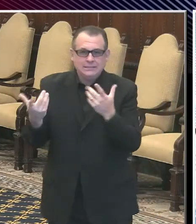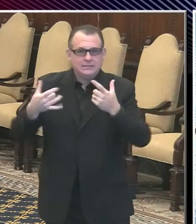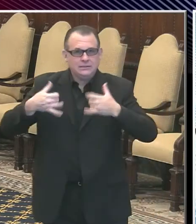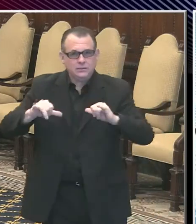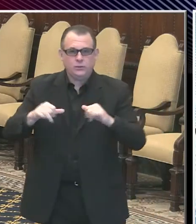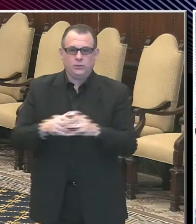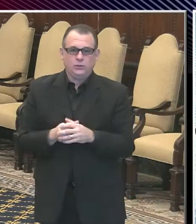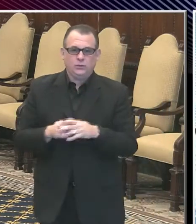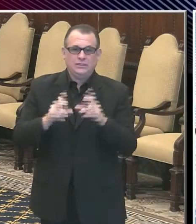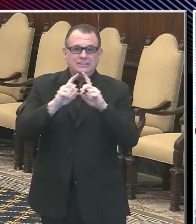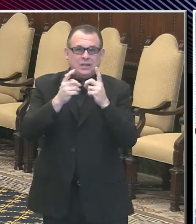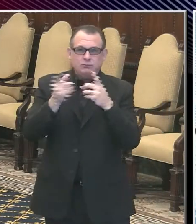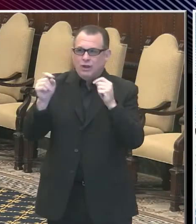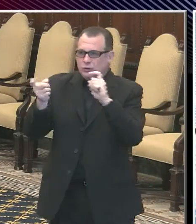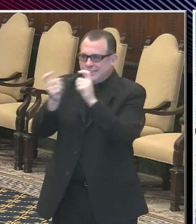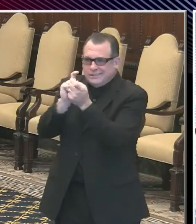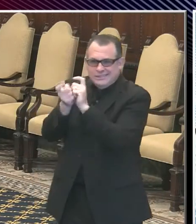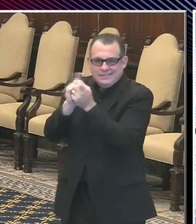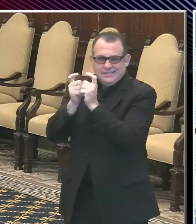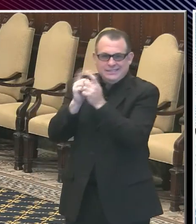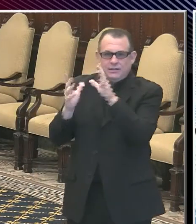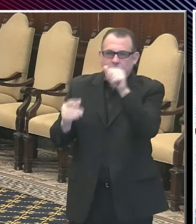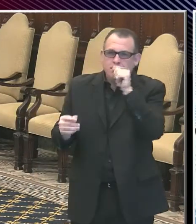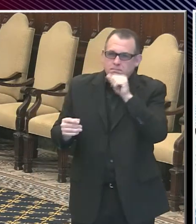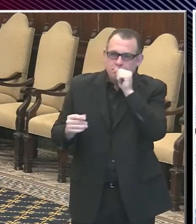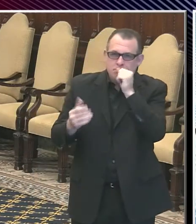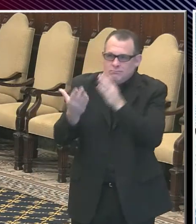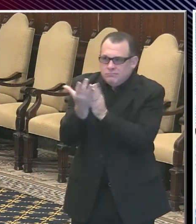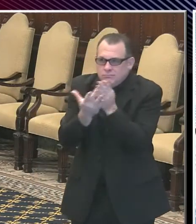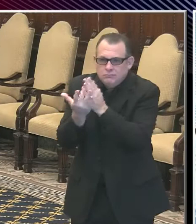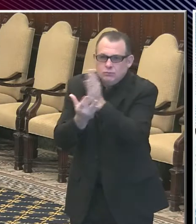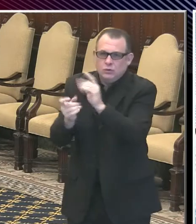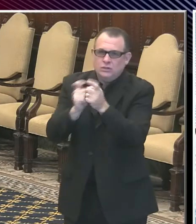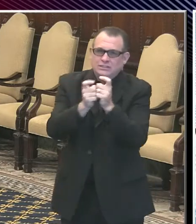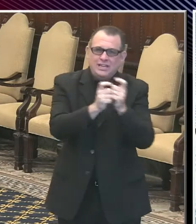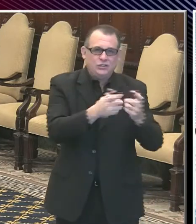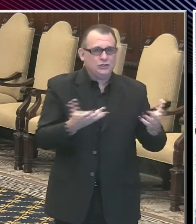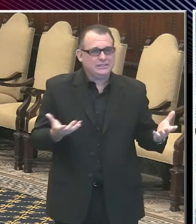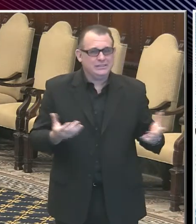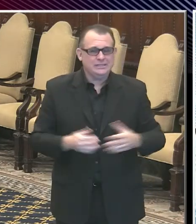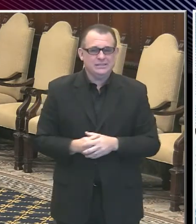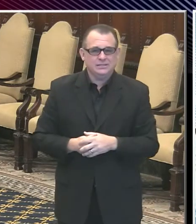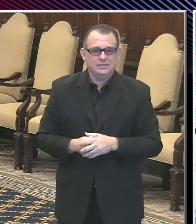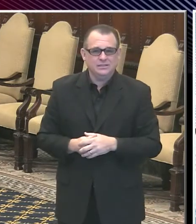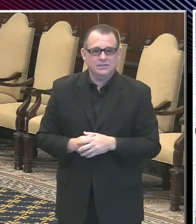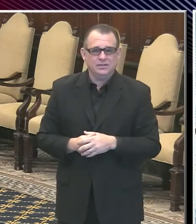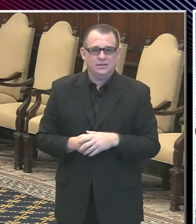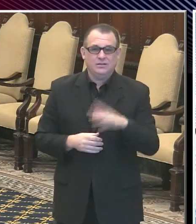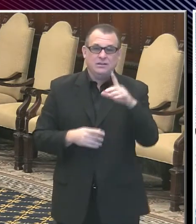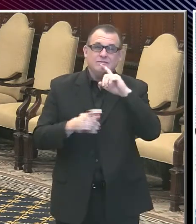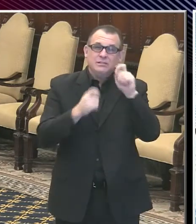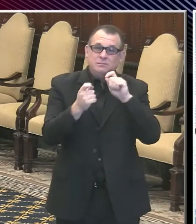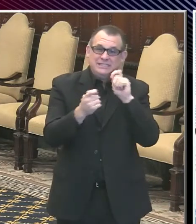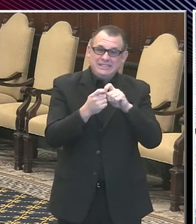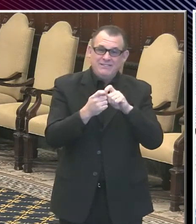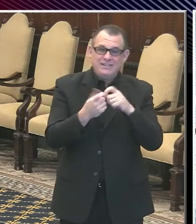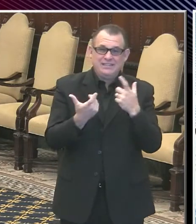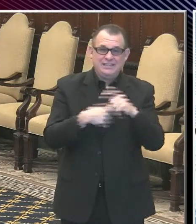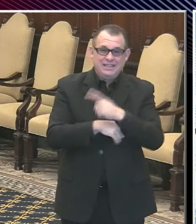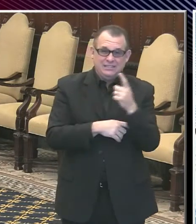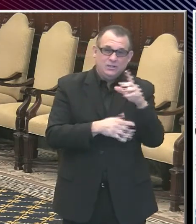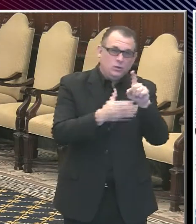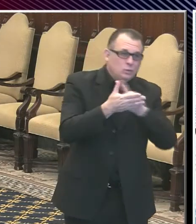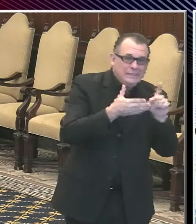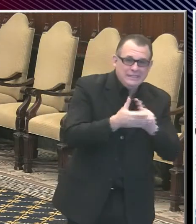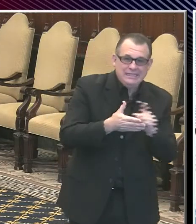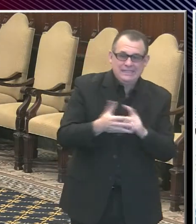adjustments as we go. And so they are, specifically on days where, or on weeks when there